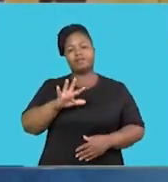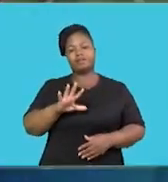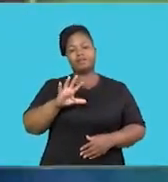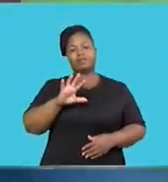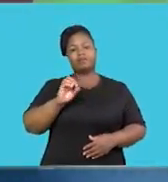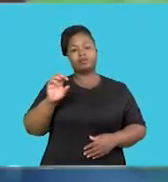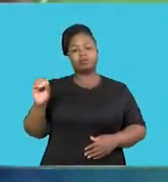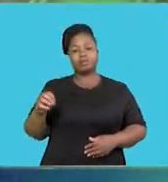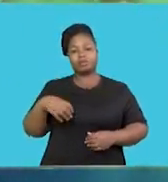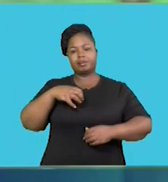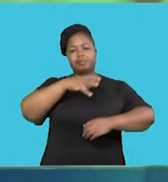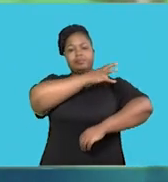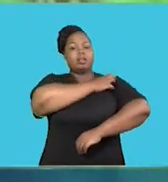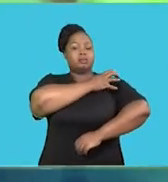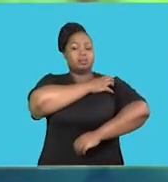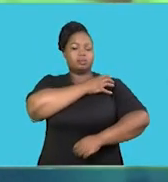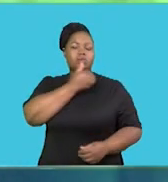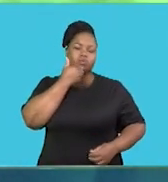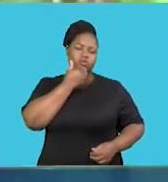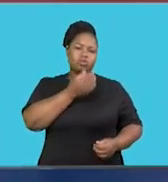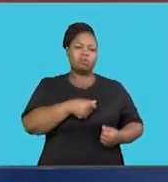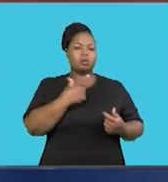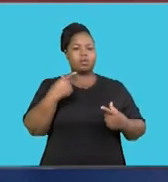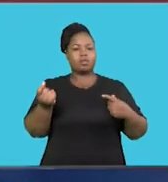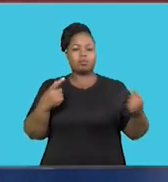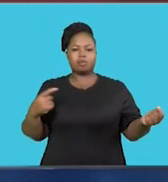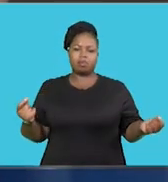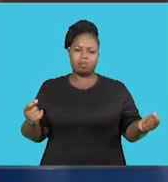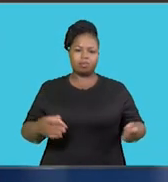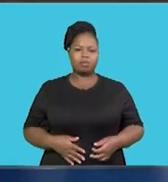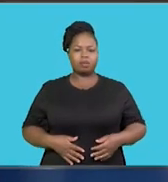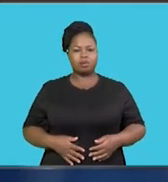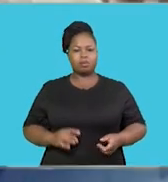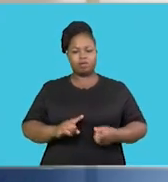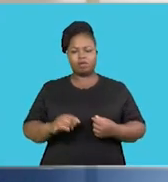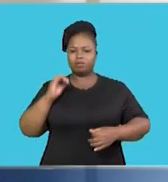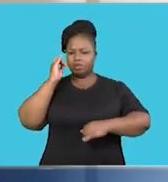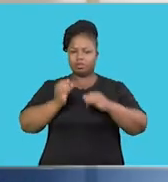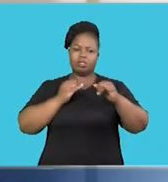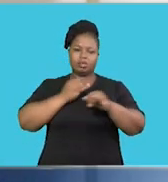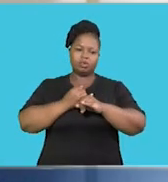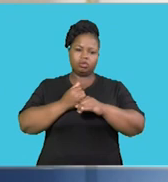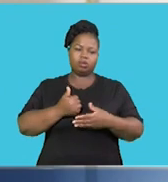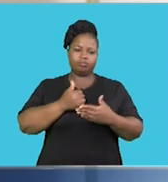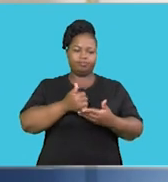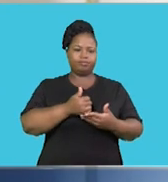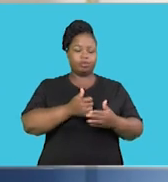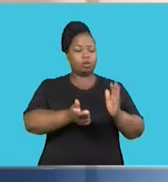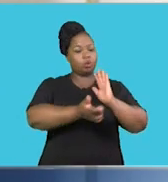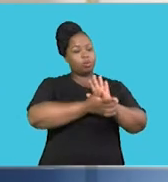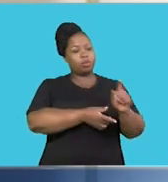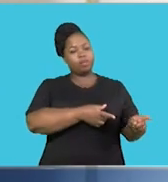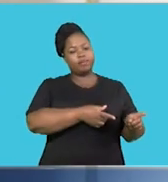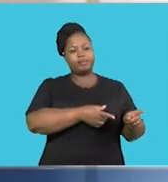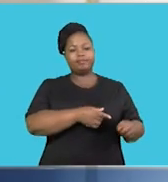Palestinians have been forcibly displaced. According to international humanitarian law, this